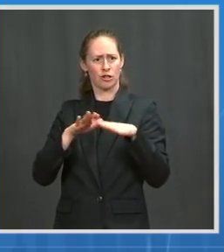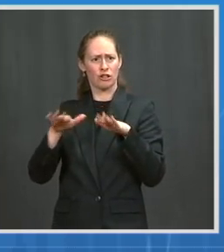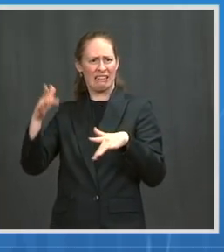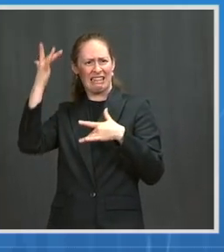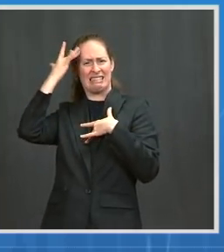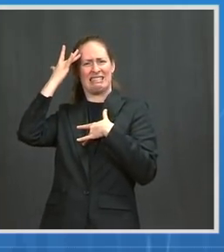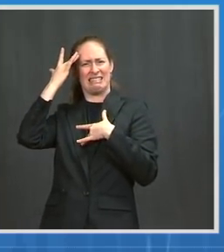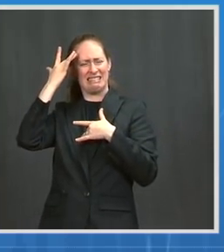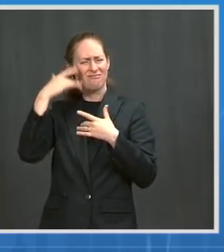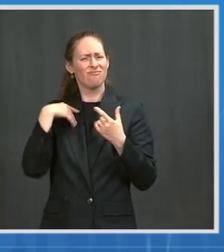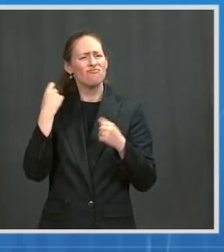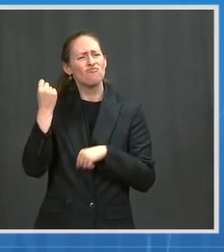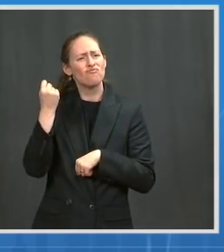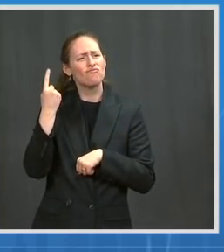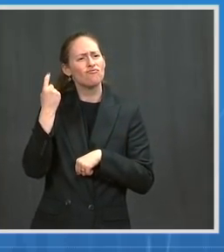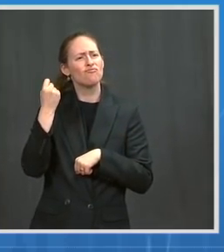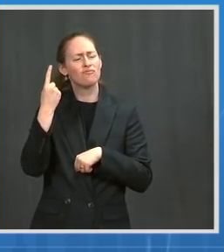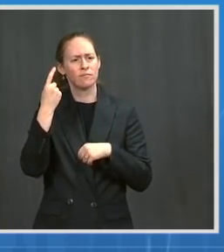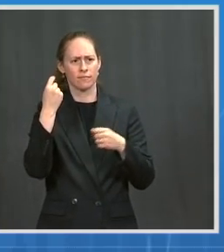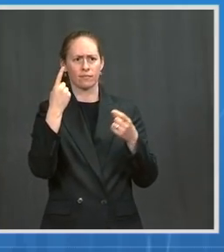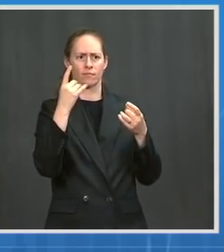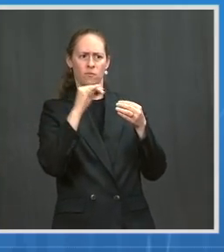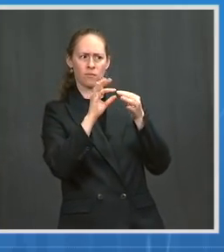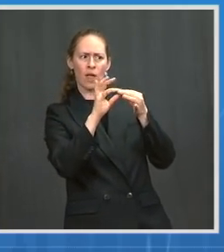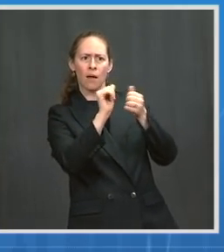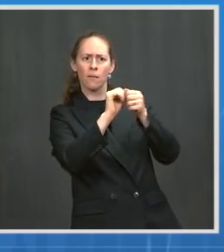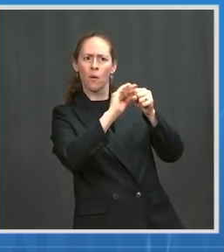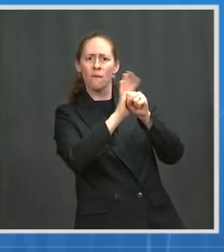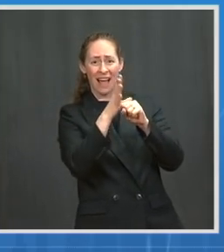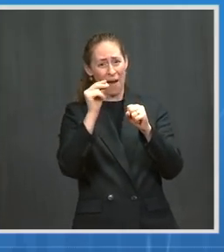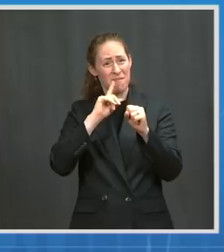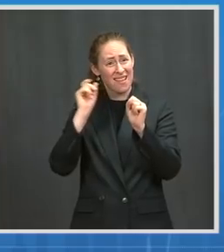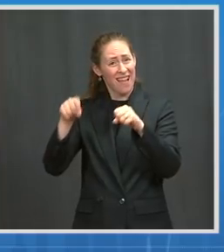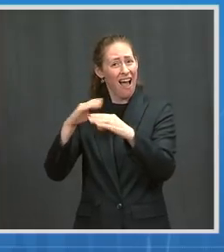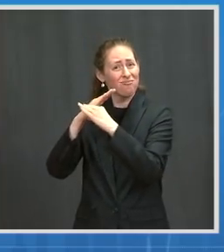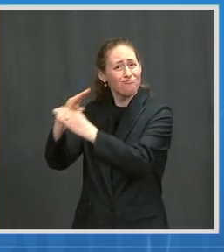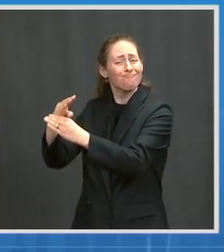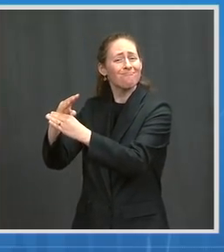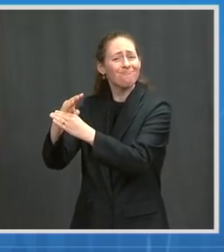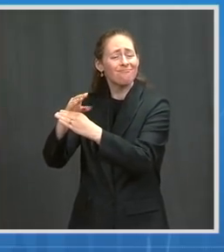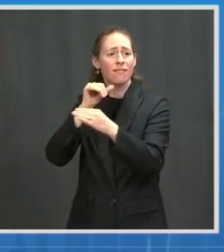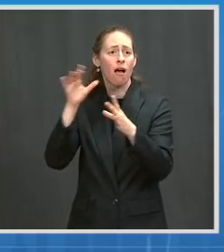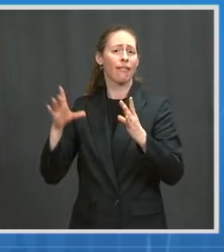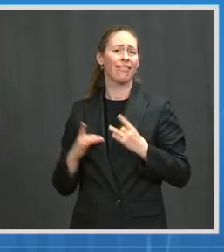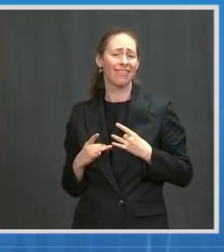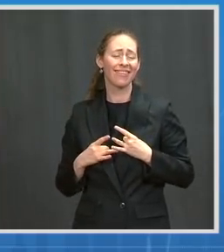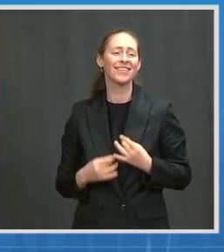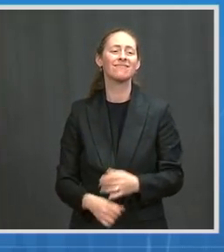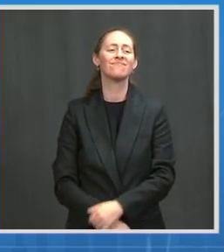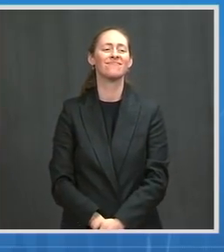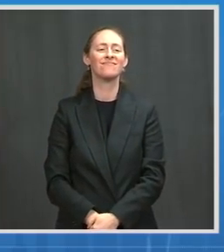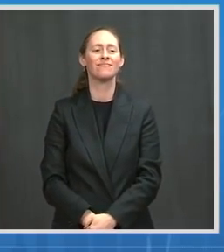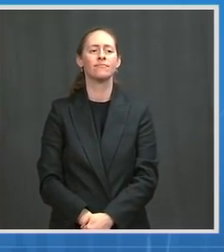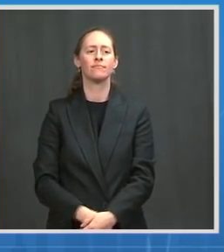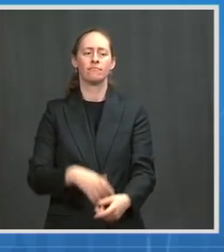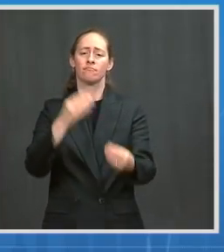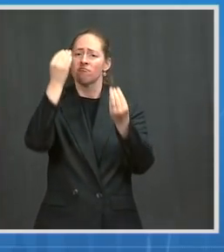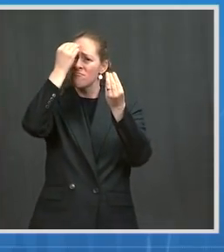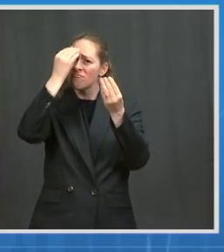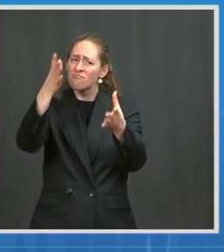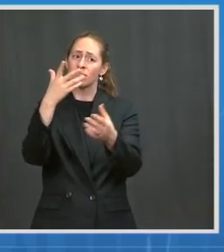a preventable illness. The COVID-19 vaccine saves lives. COVID-19 has resulted in more